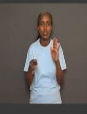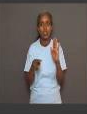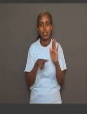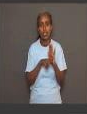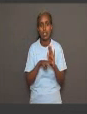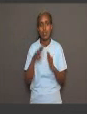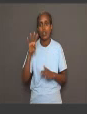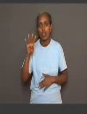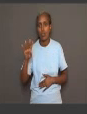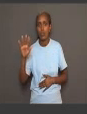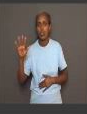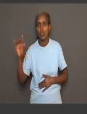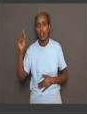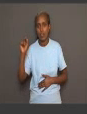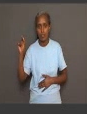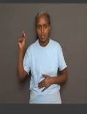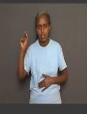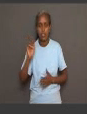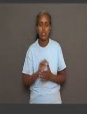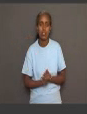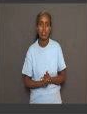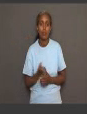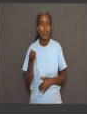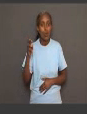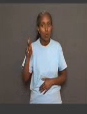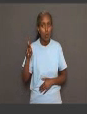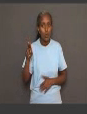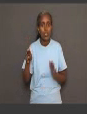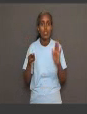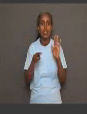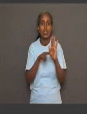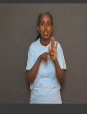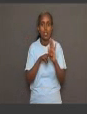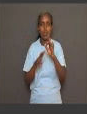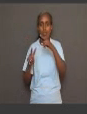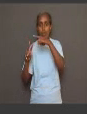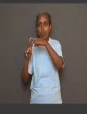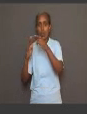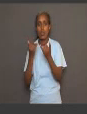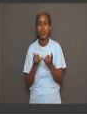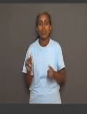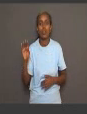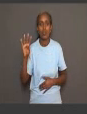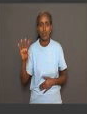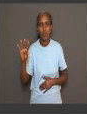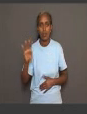negative 45 degrees, or negative pi over